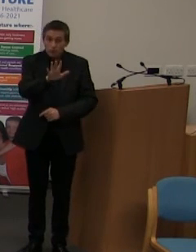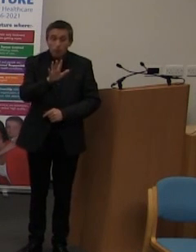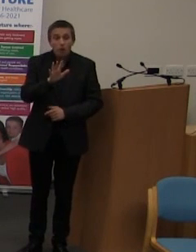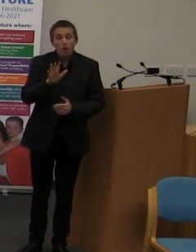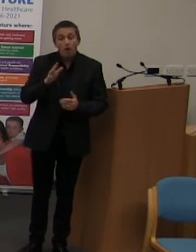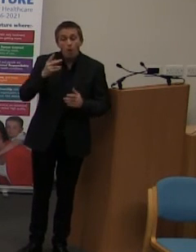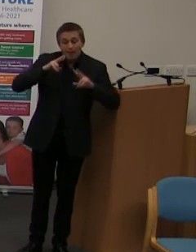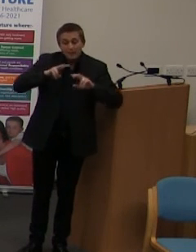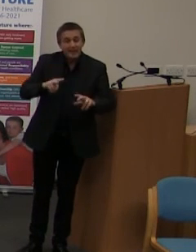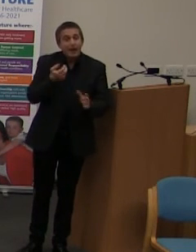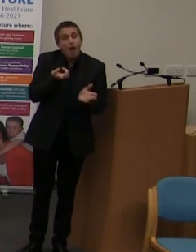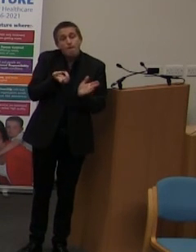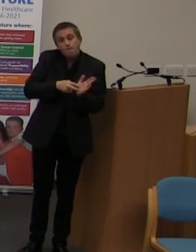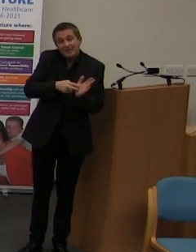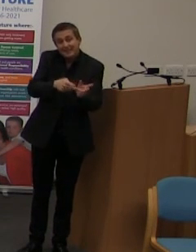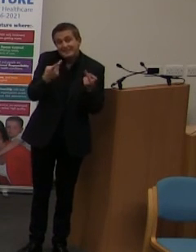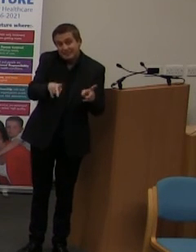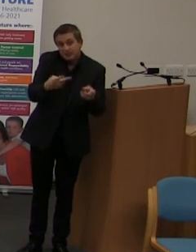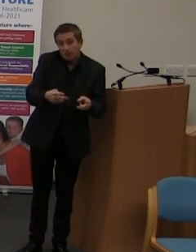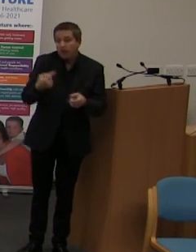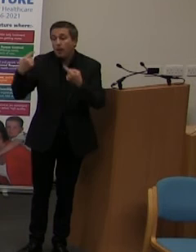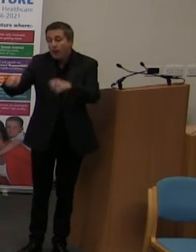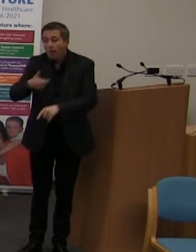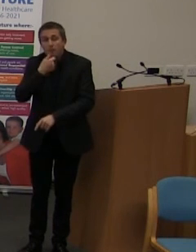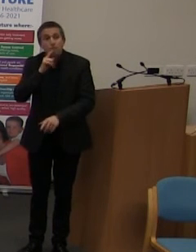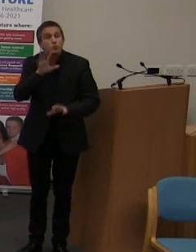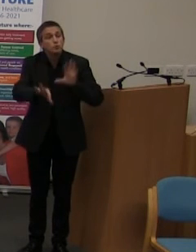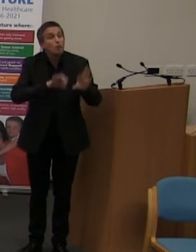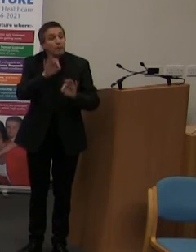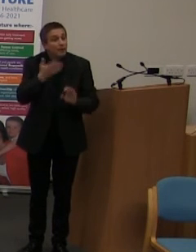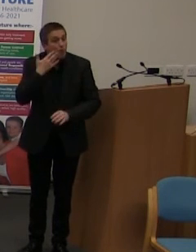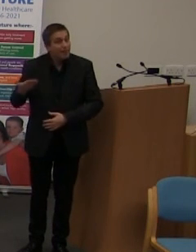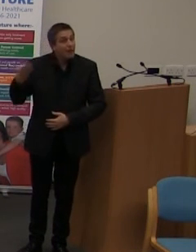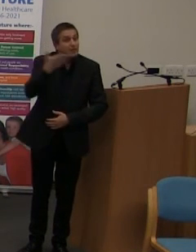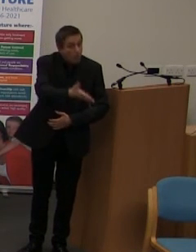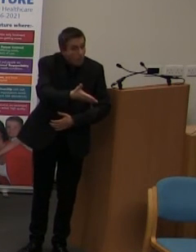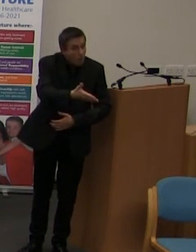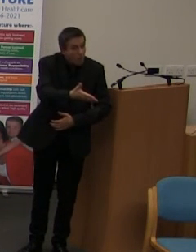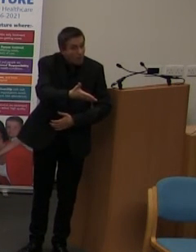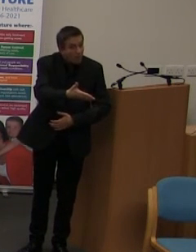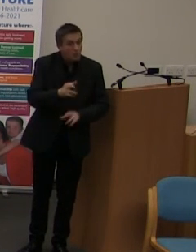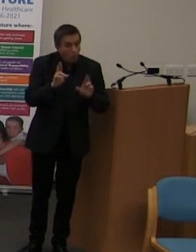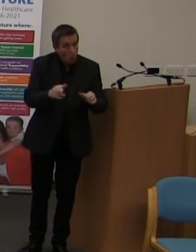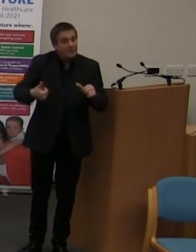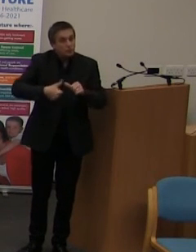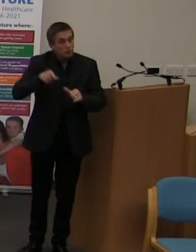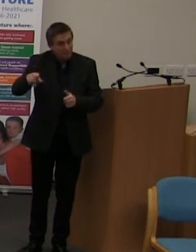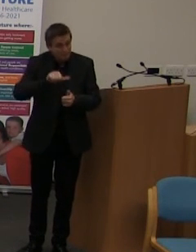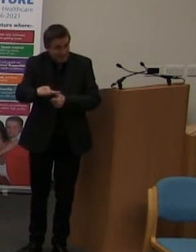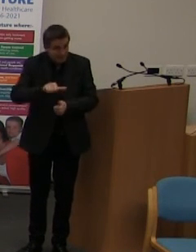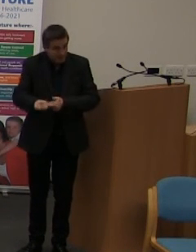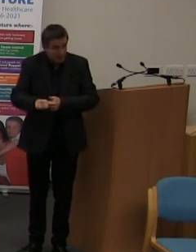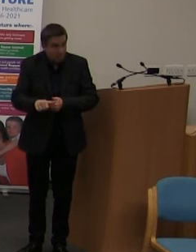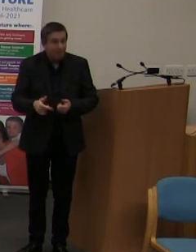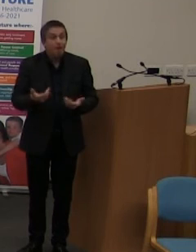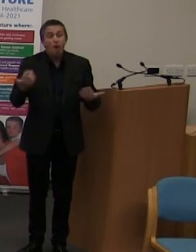patient-focused booking and trying to allow people to choose when they want to come, so that actually they're proactively having that opportunity. And I know a lot of work's going on